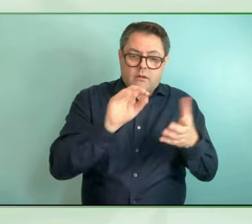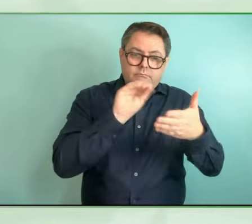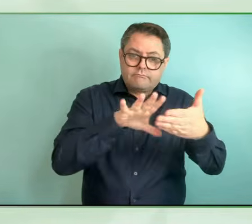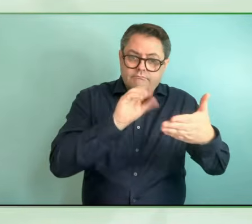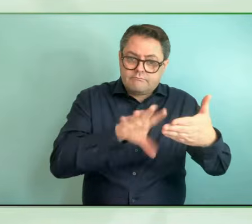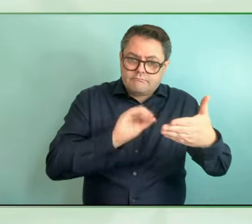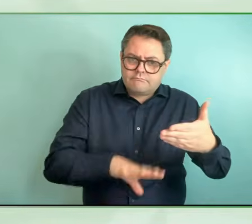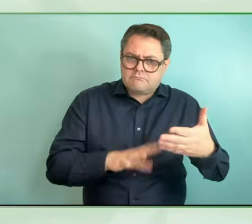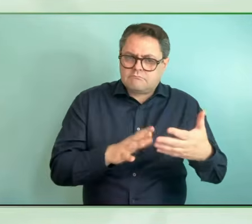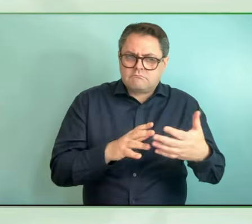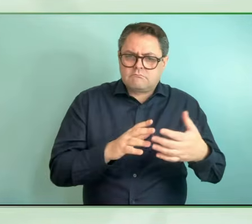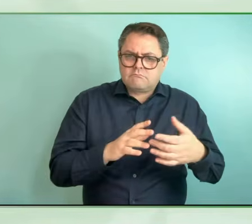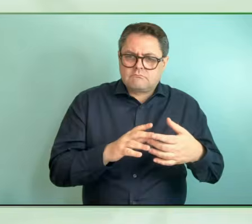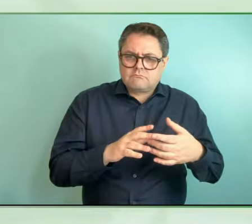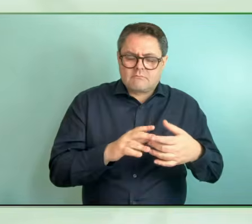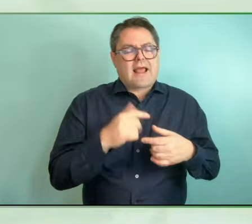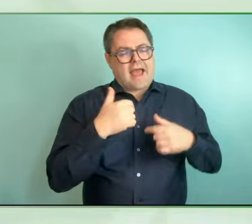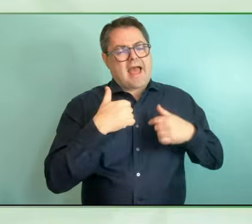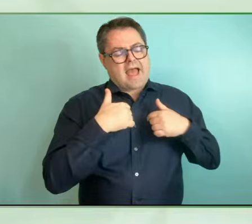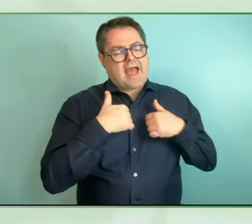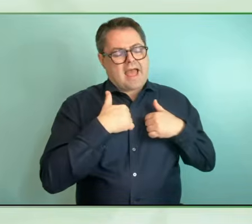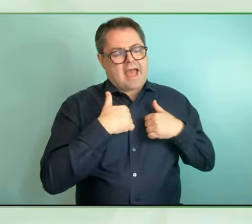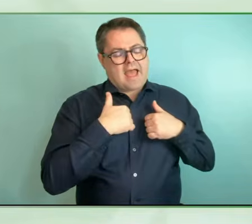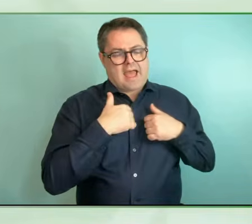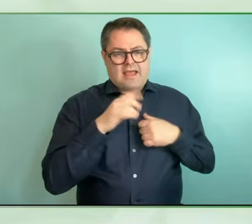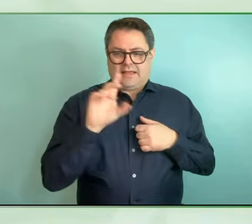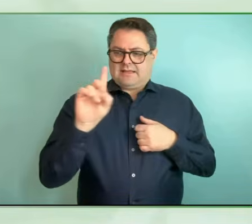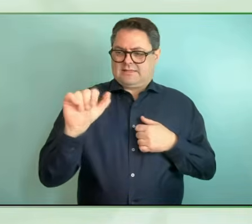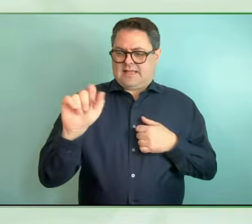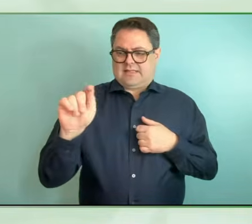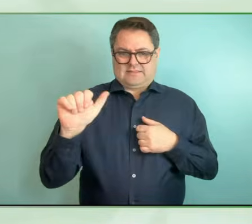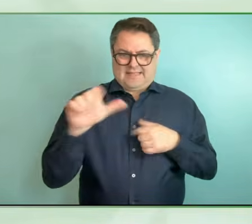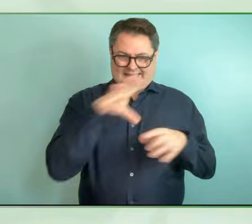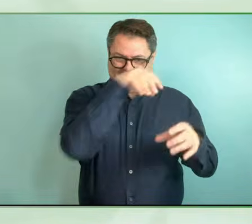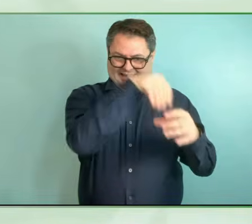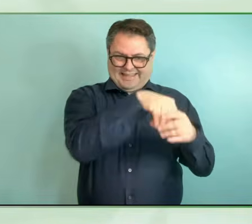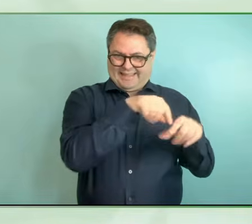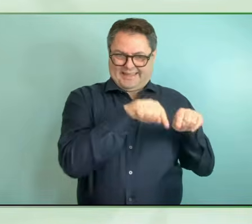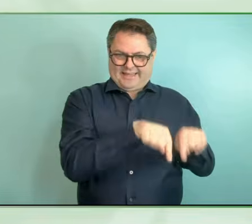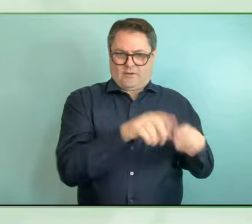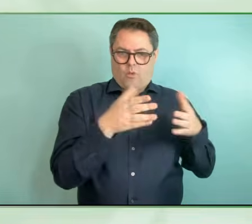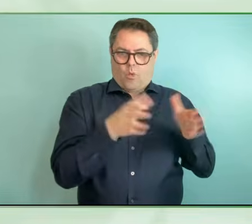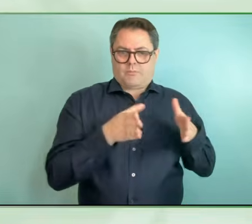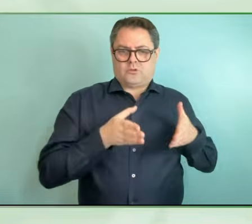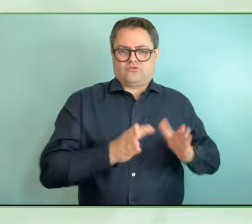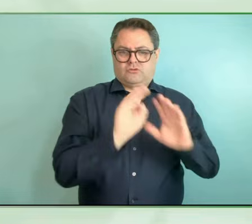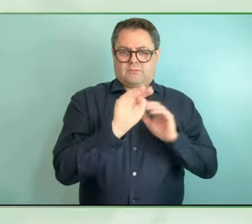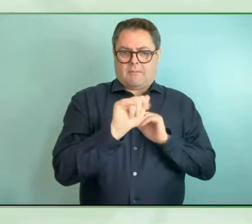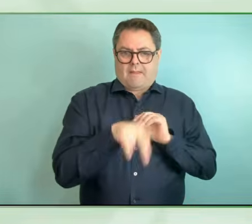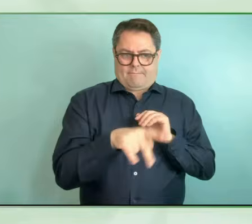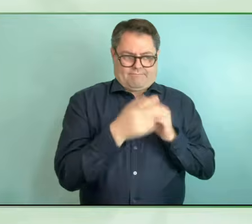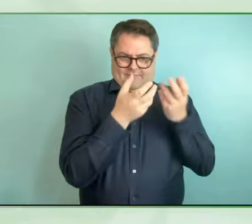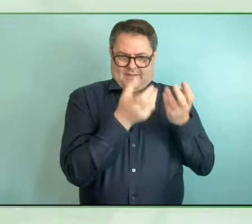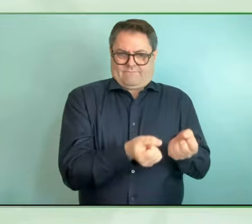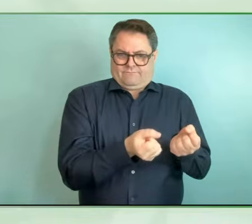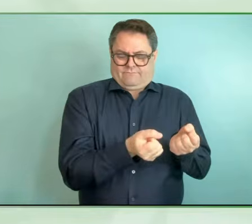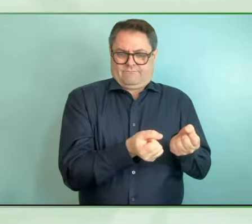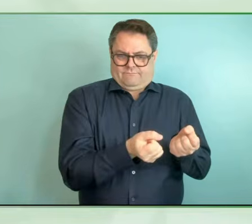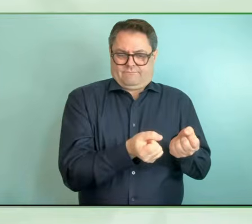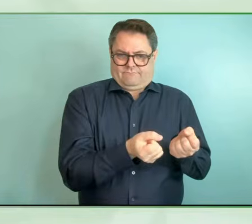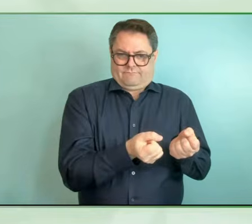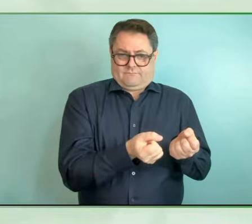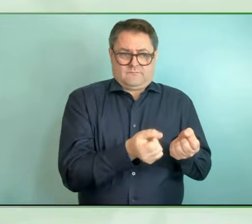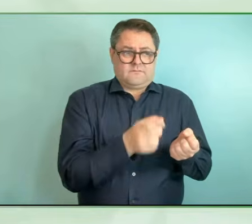That's what I just... the data is already there in OpenStreetMap. It's people contribute to that